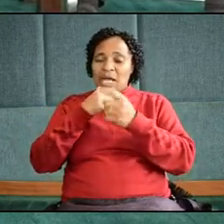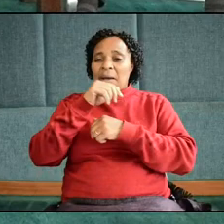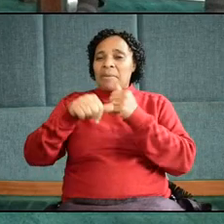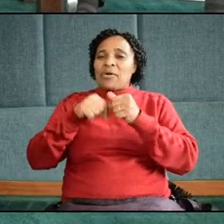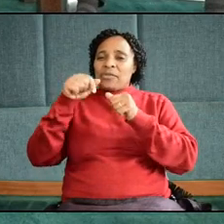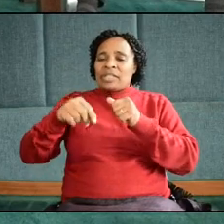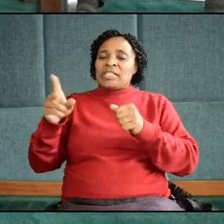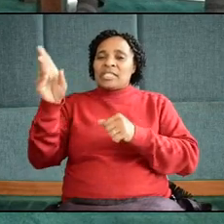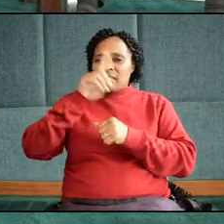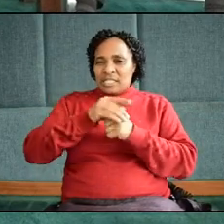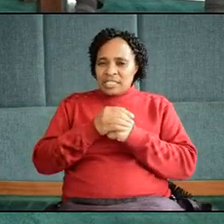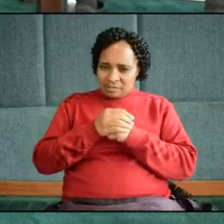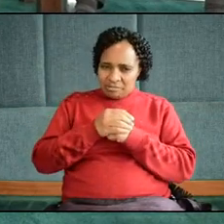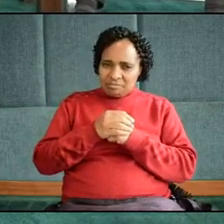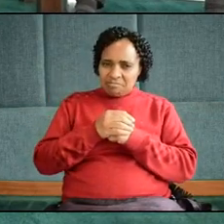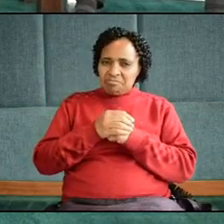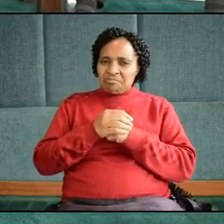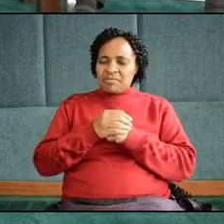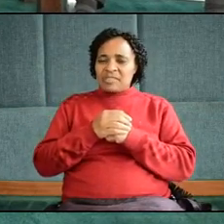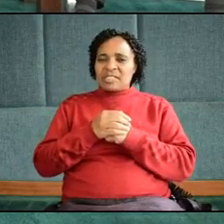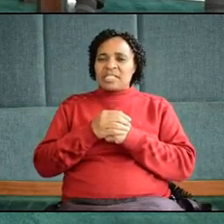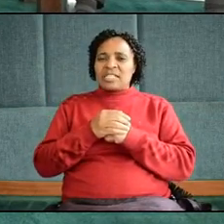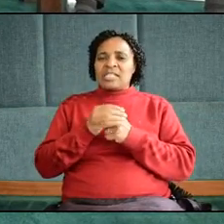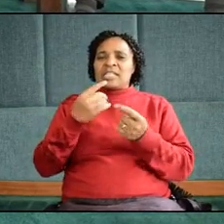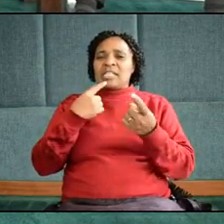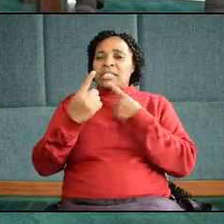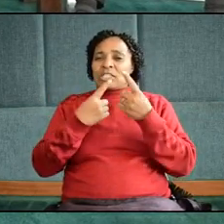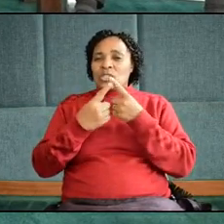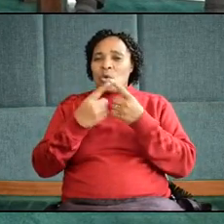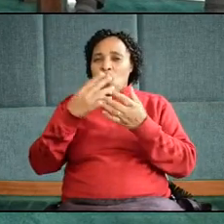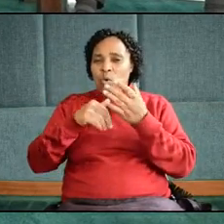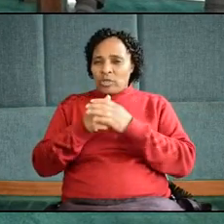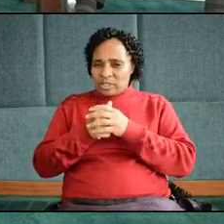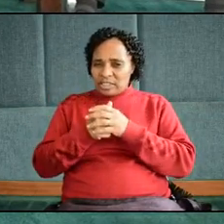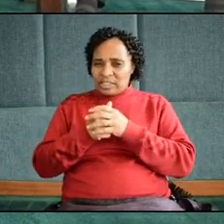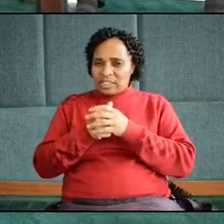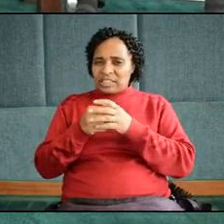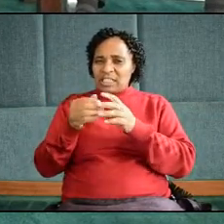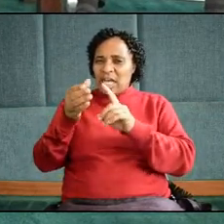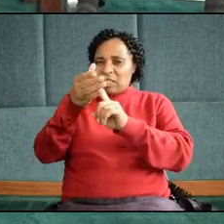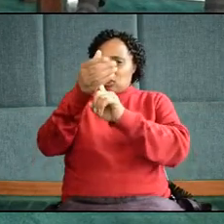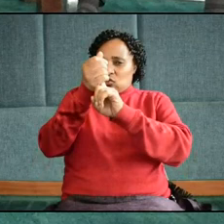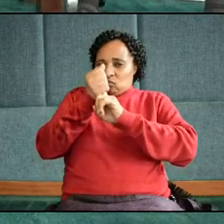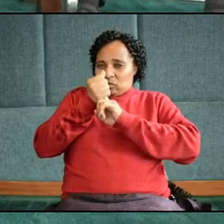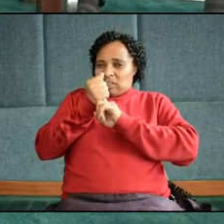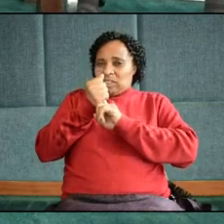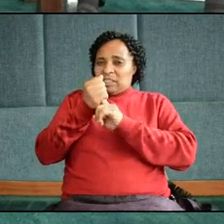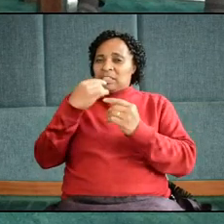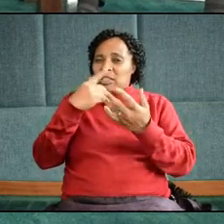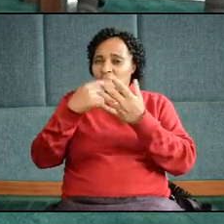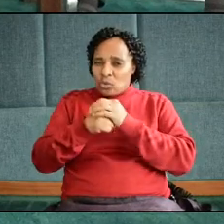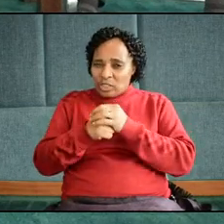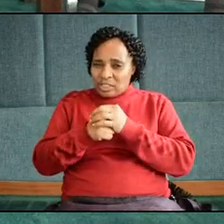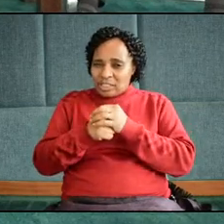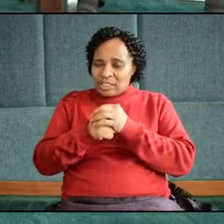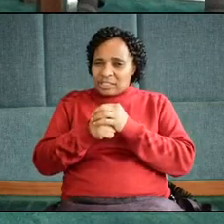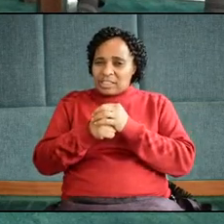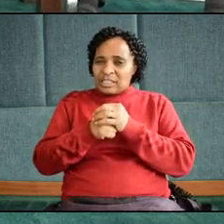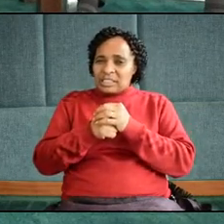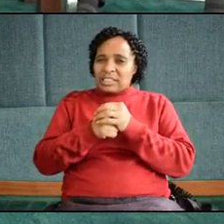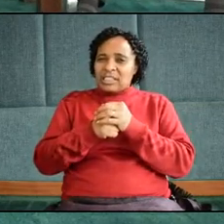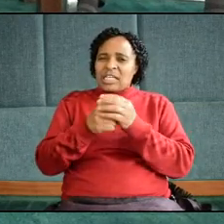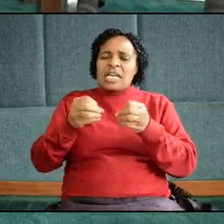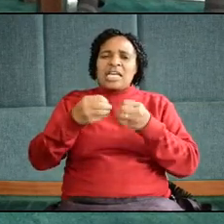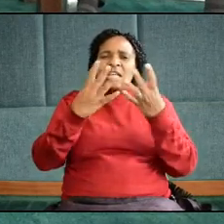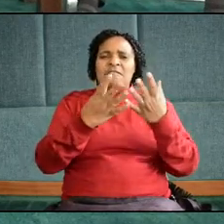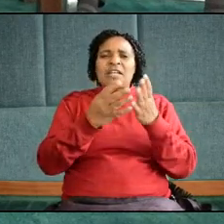days. Yeah. They attach various terms to it. Let's say the Doctor of Reasonomics, if I may